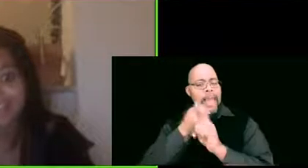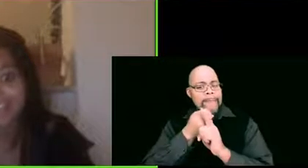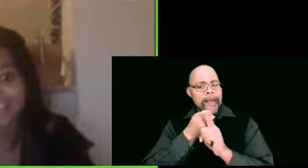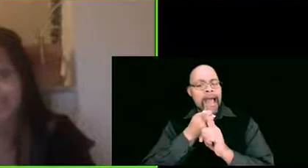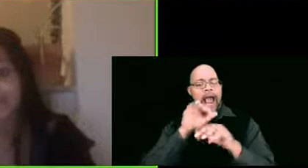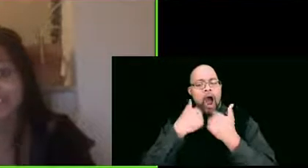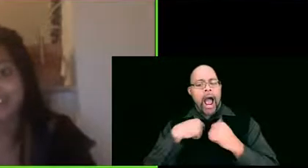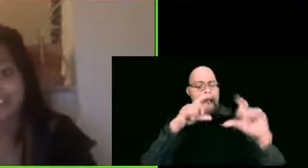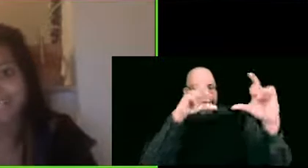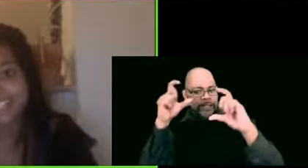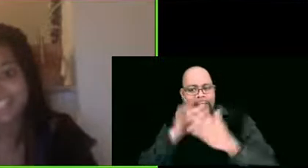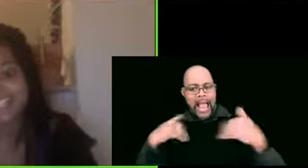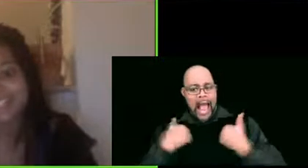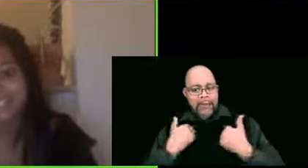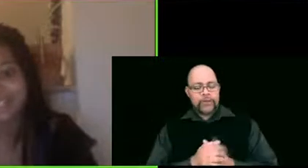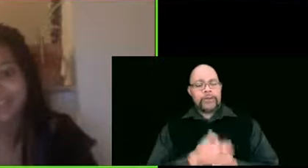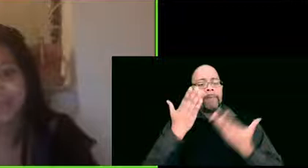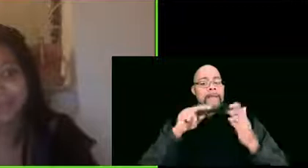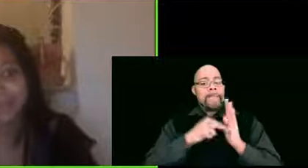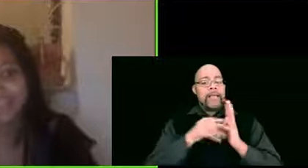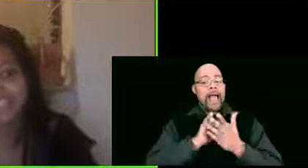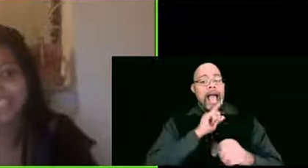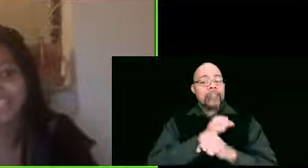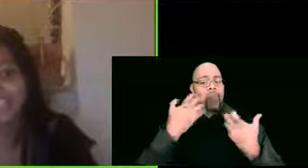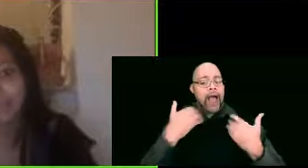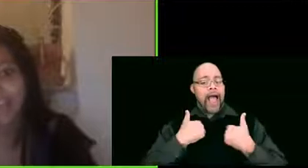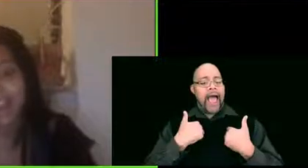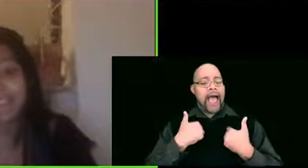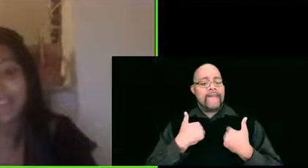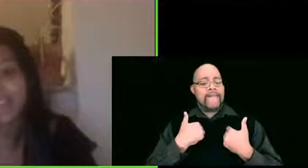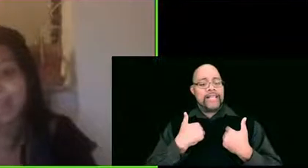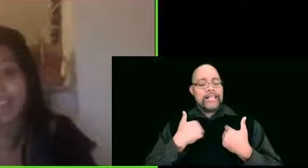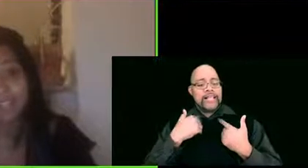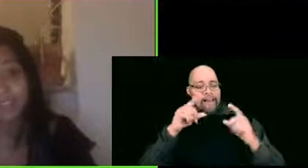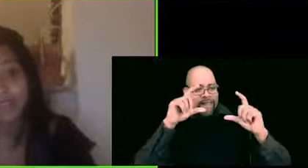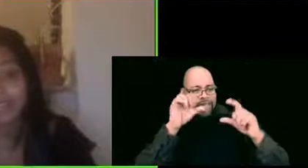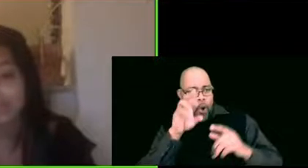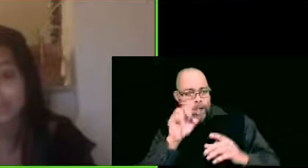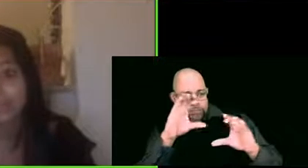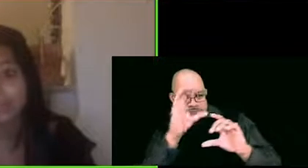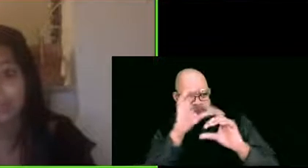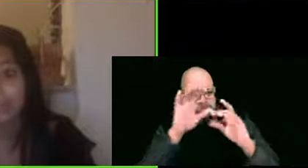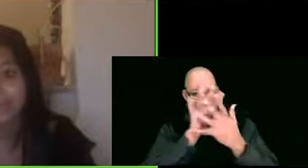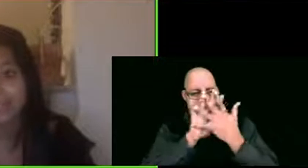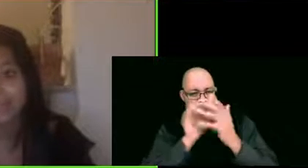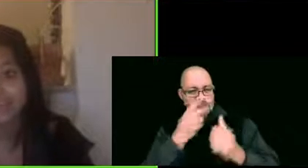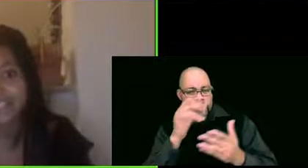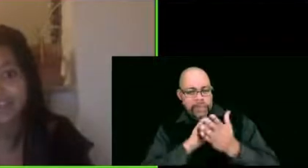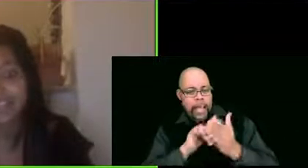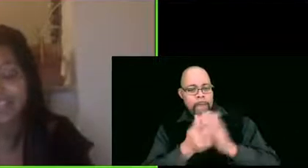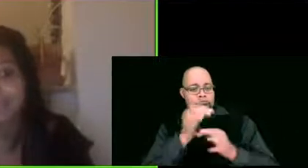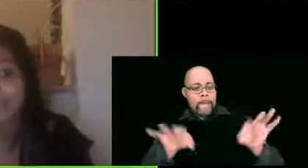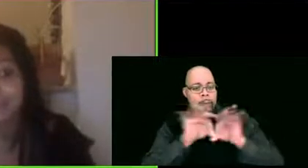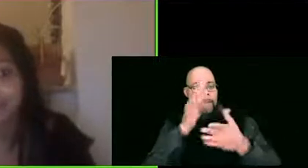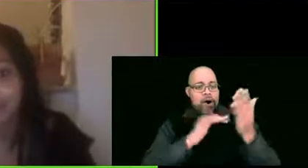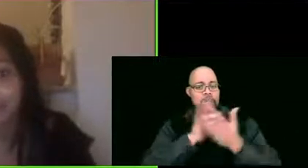hugely impact how I photograph the species. So it might mean that actually I want to have the fin in perfect focus and everything else a blur because I want to